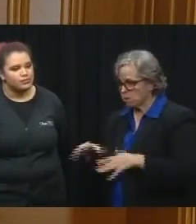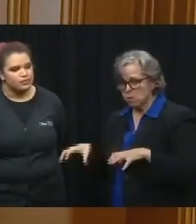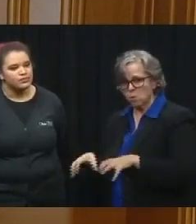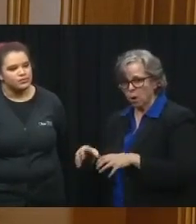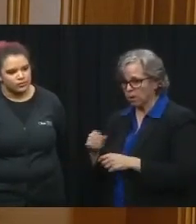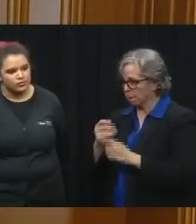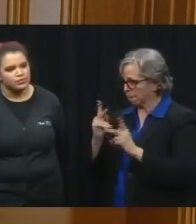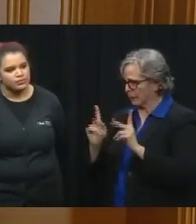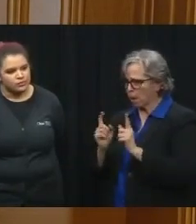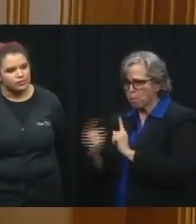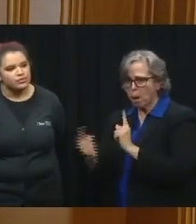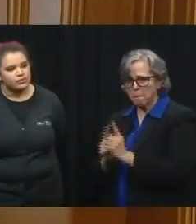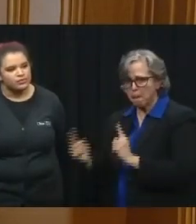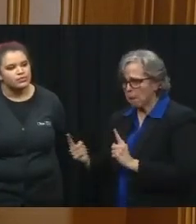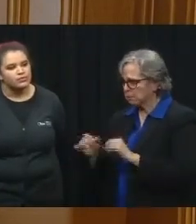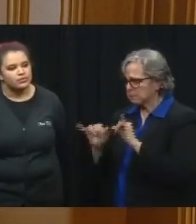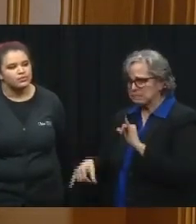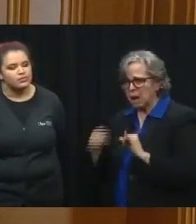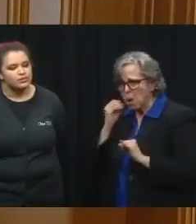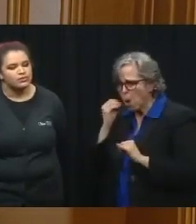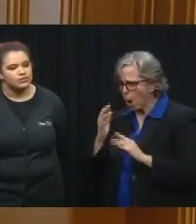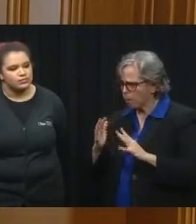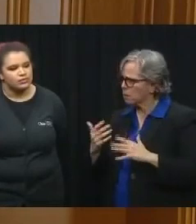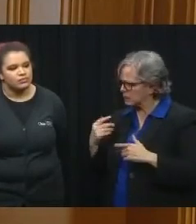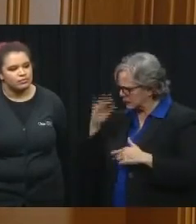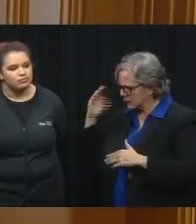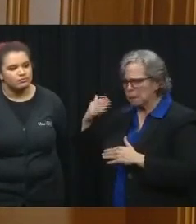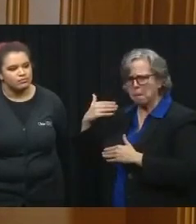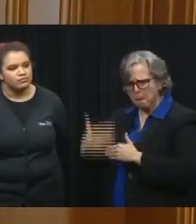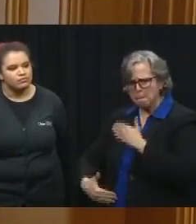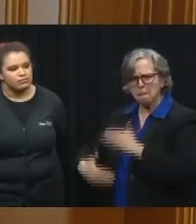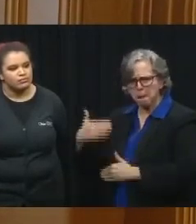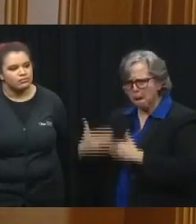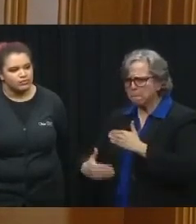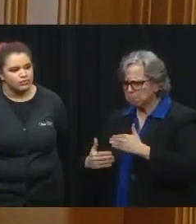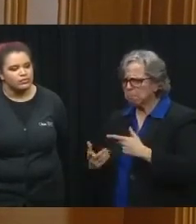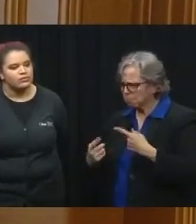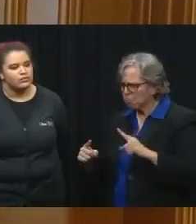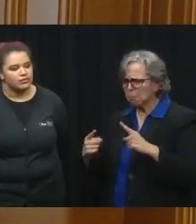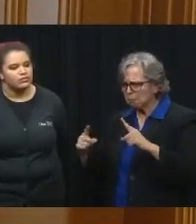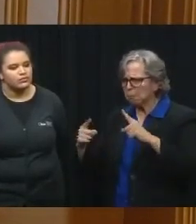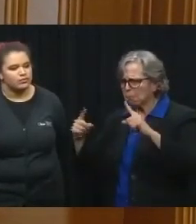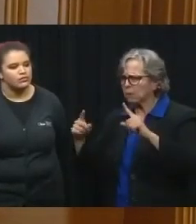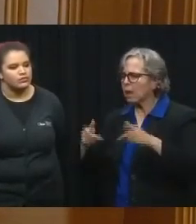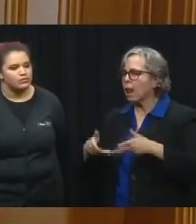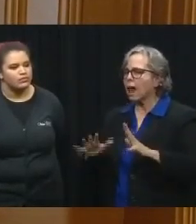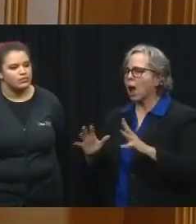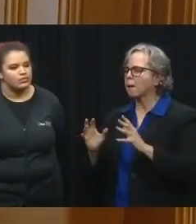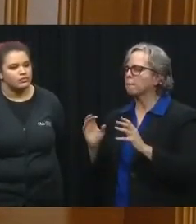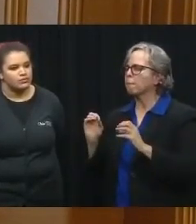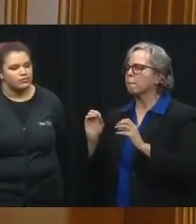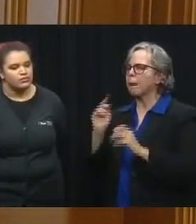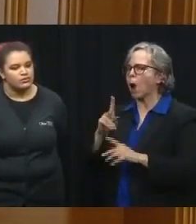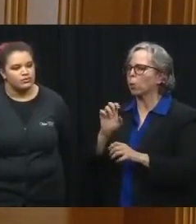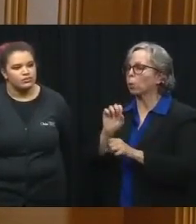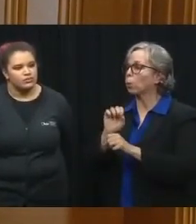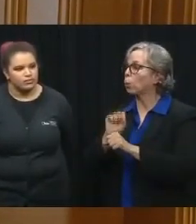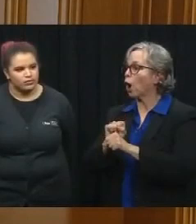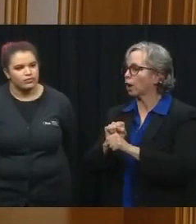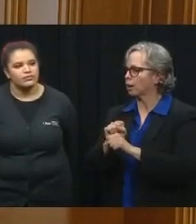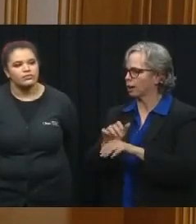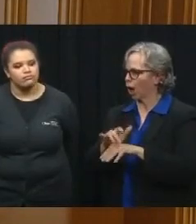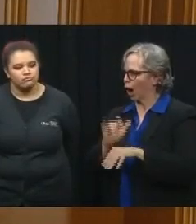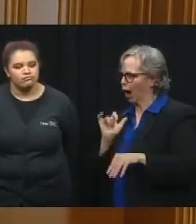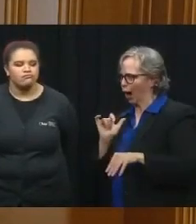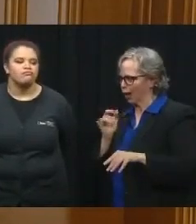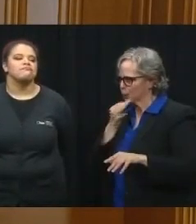cetera. These are the measures that will get us back to work. These are the measures that will help protect